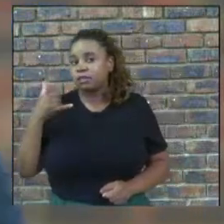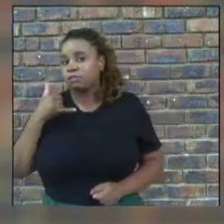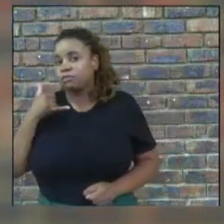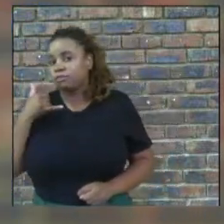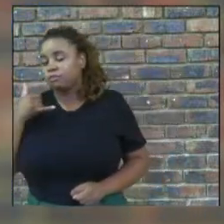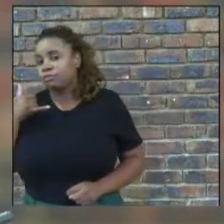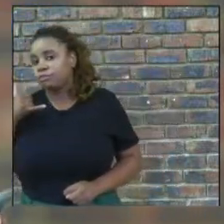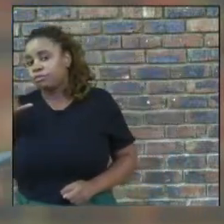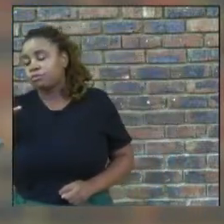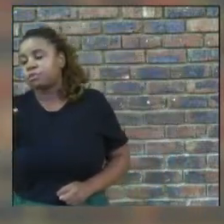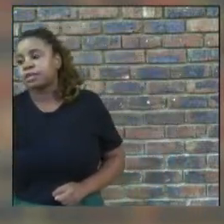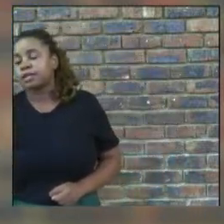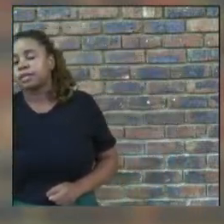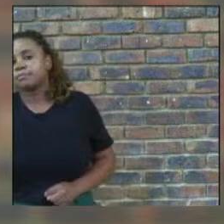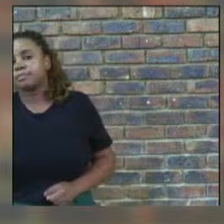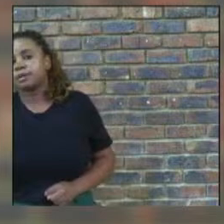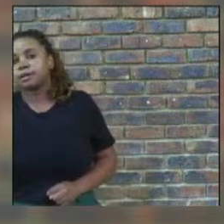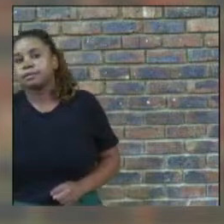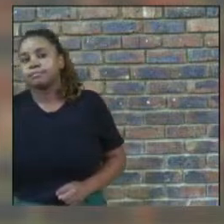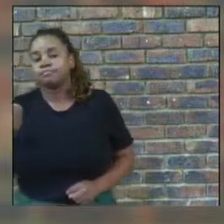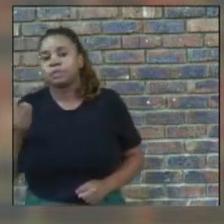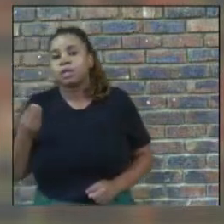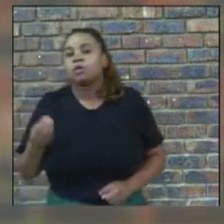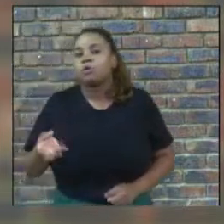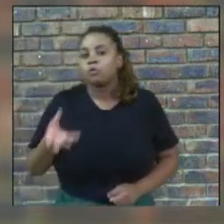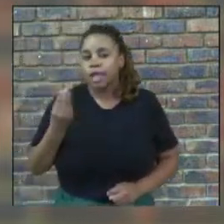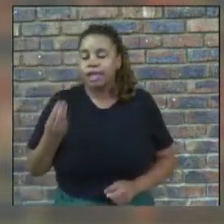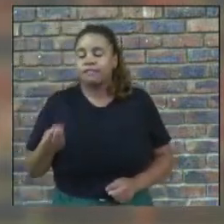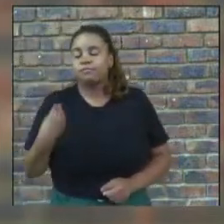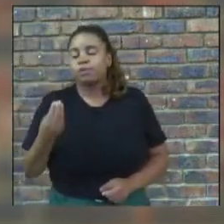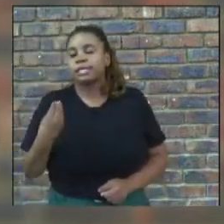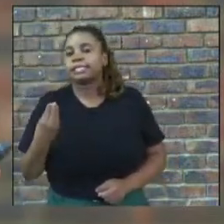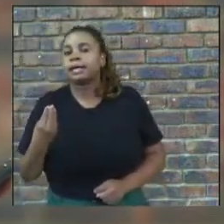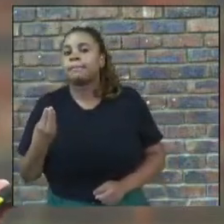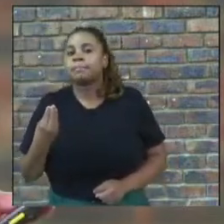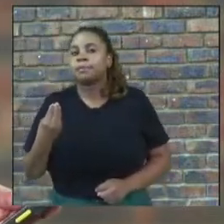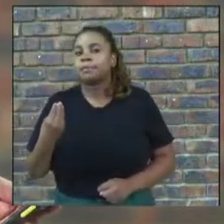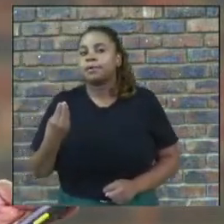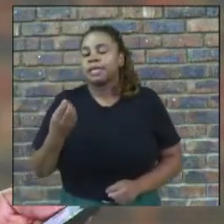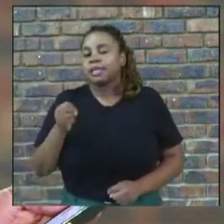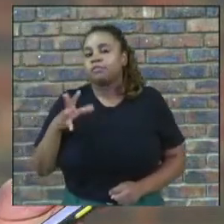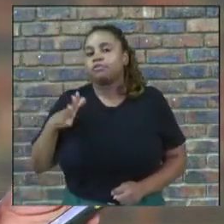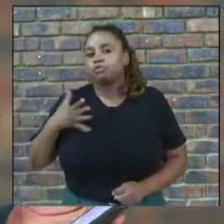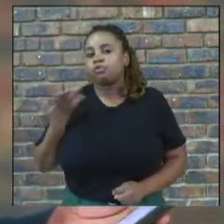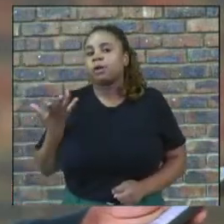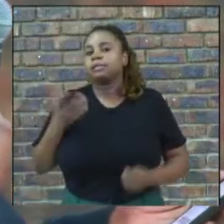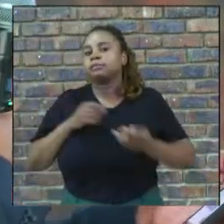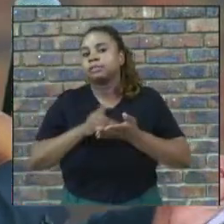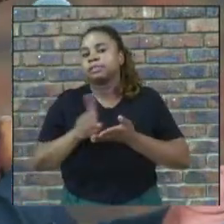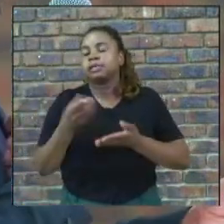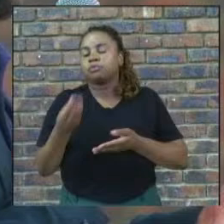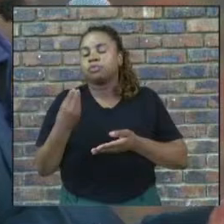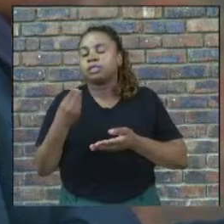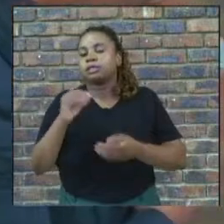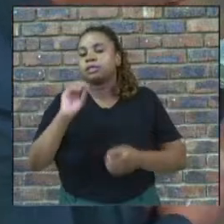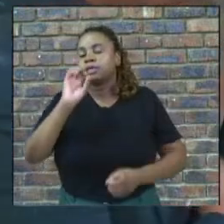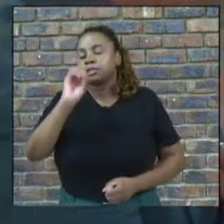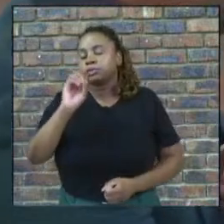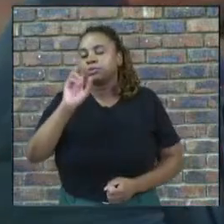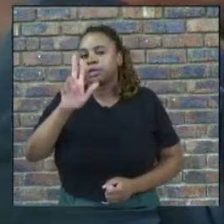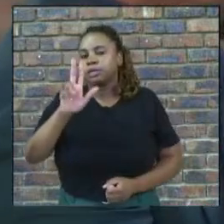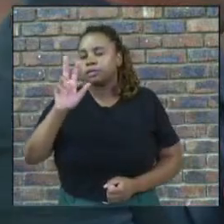the contact, right? There's also a WhatsApp line. If you want to send a WhatsApp and inquire, it's